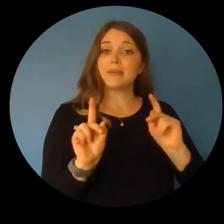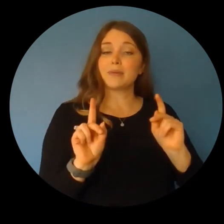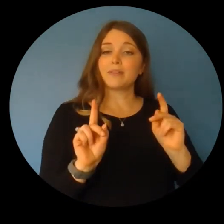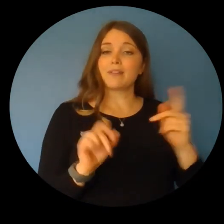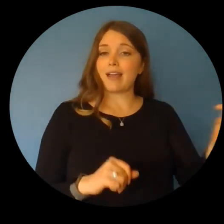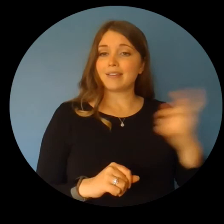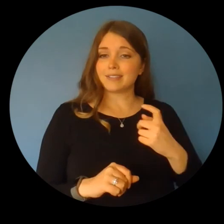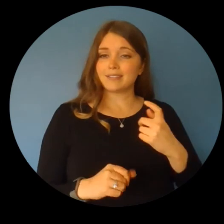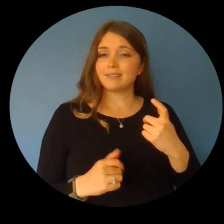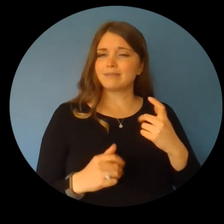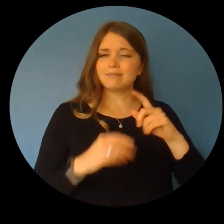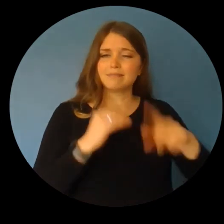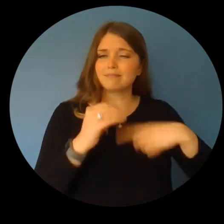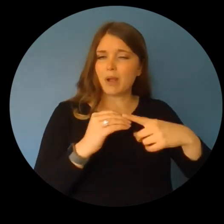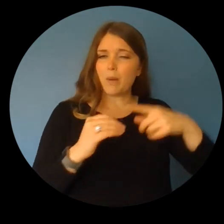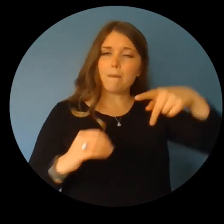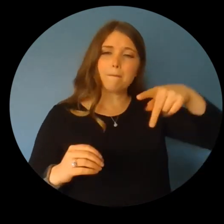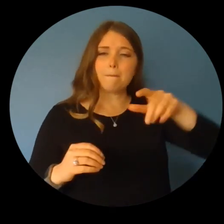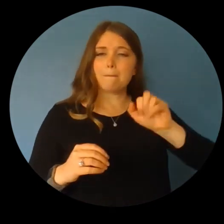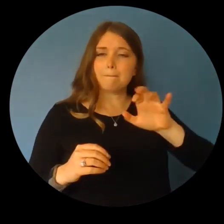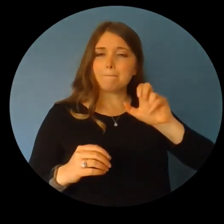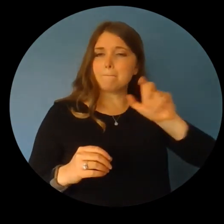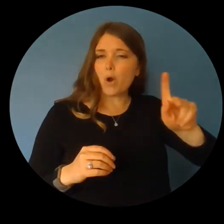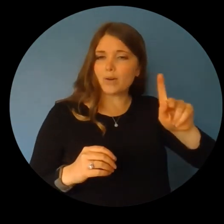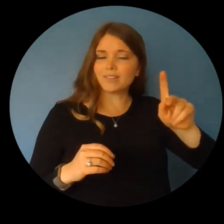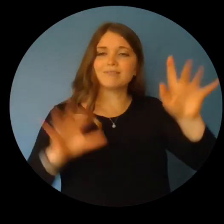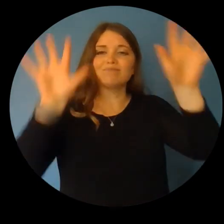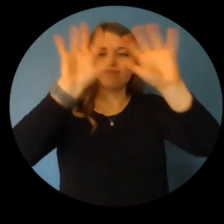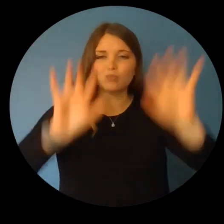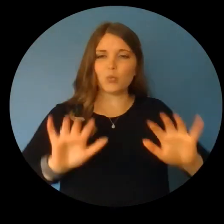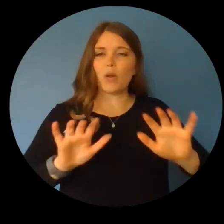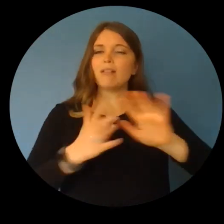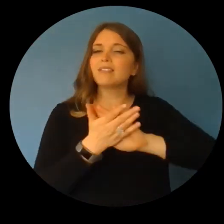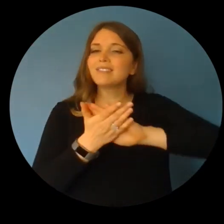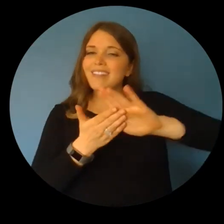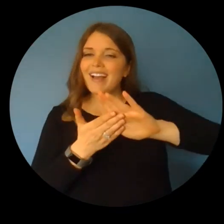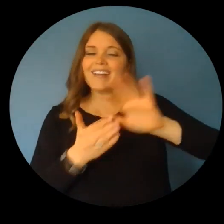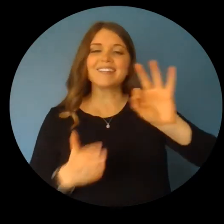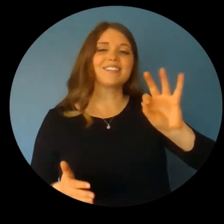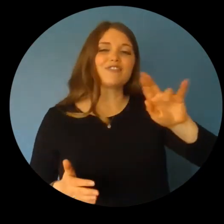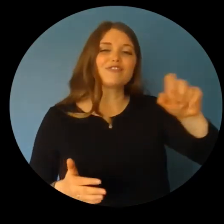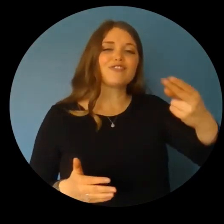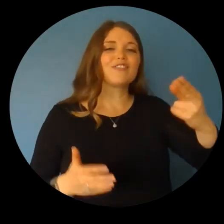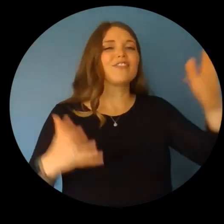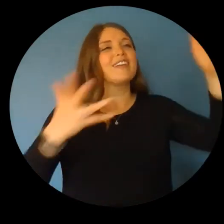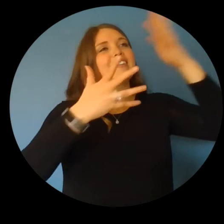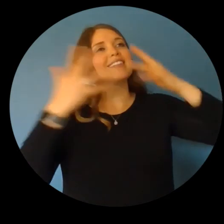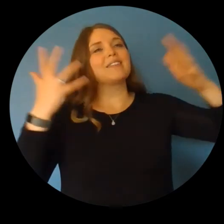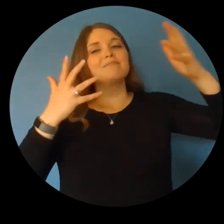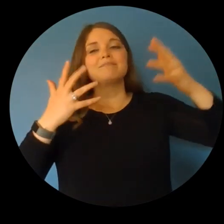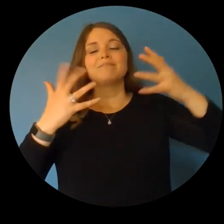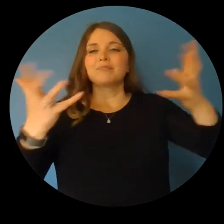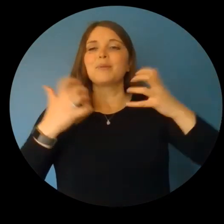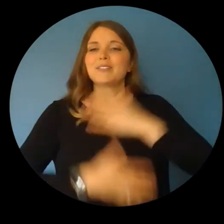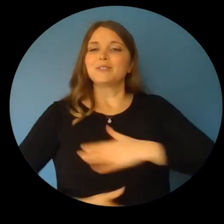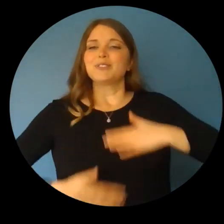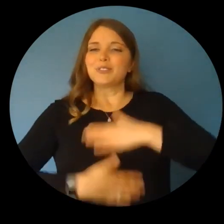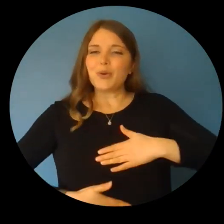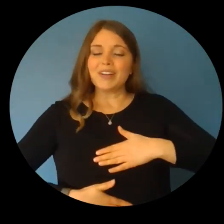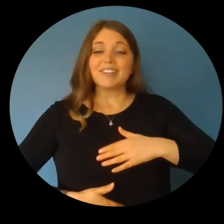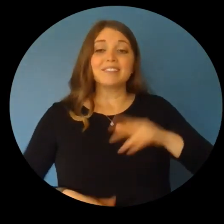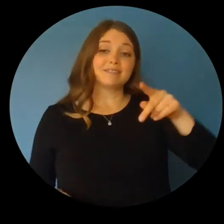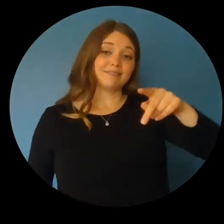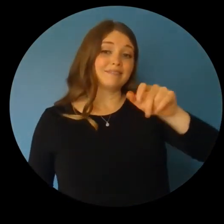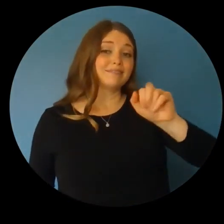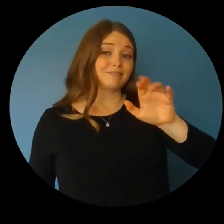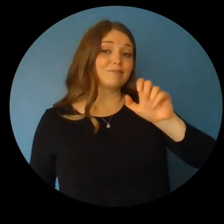nicer, people want to get outside, which is a good thing. Fresh air is good. And our parks are still available, but there's a few things at the